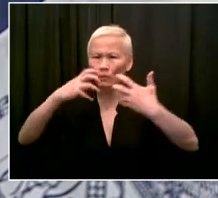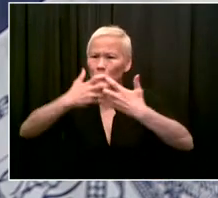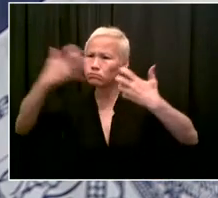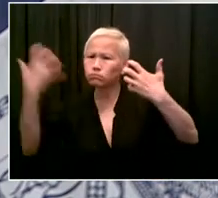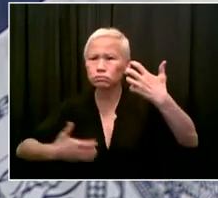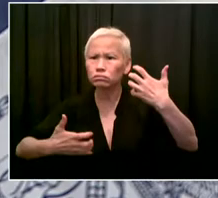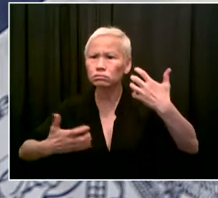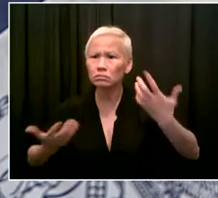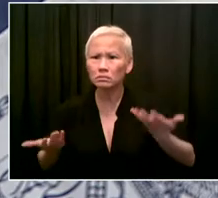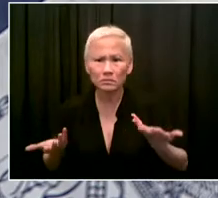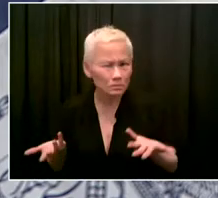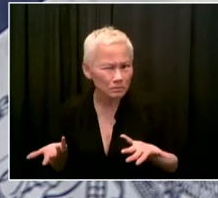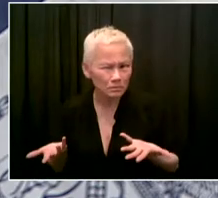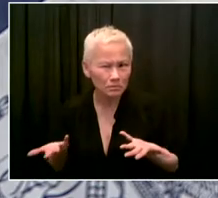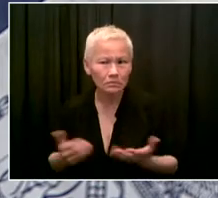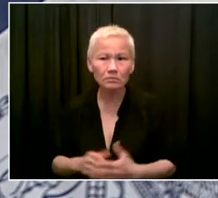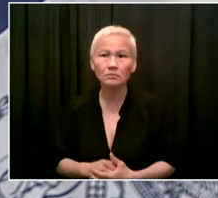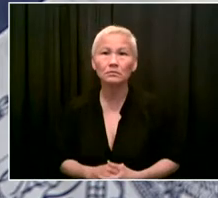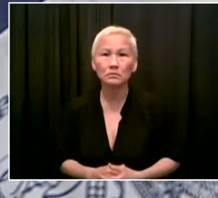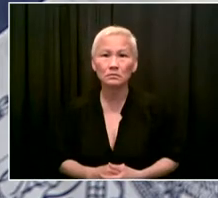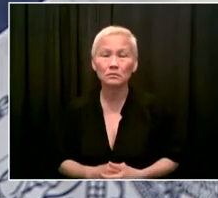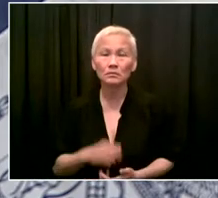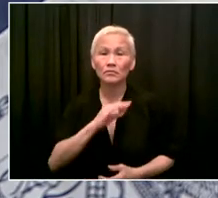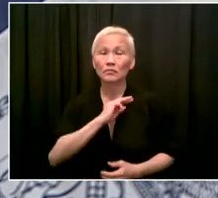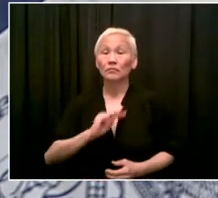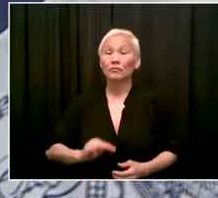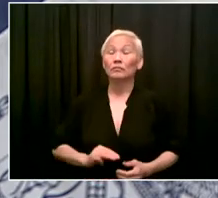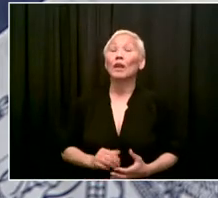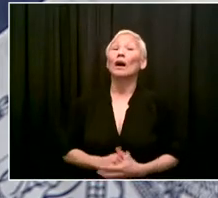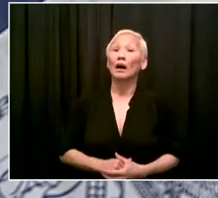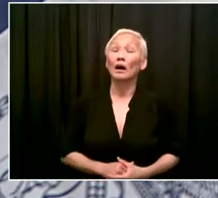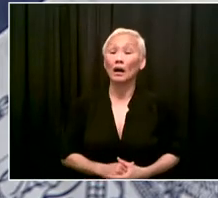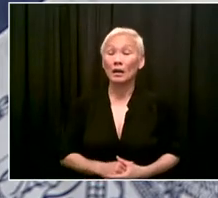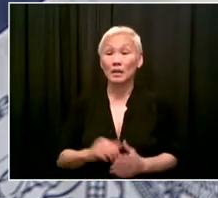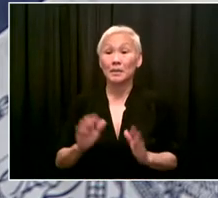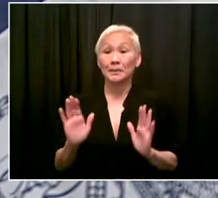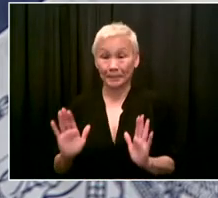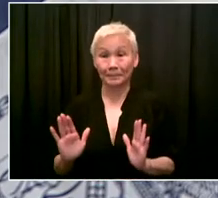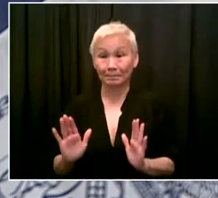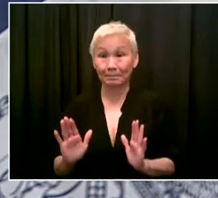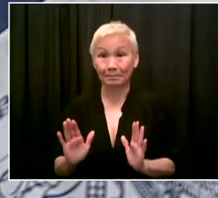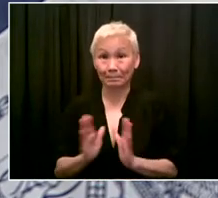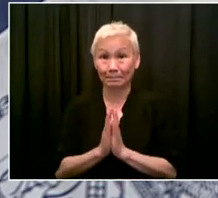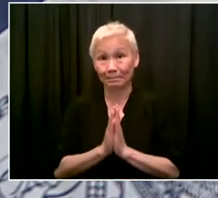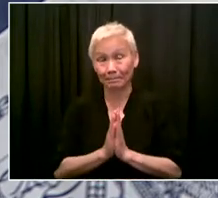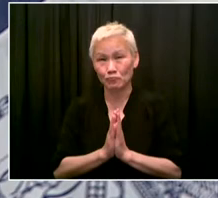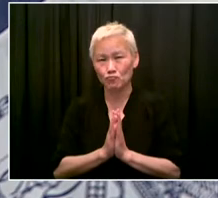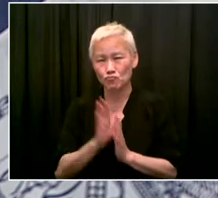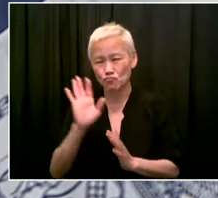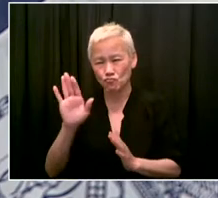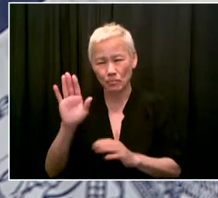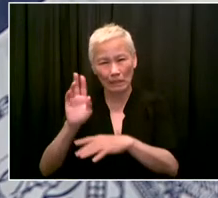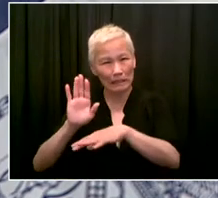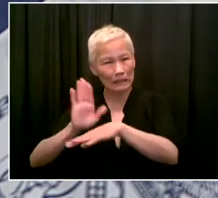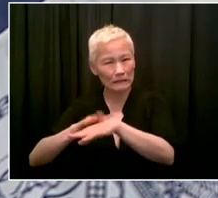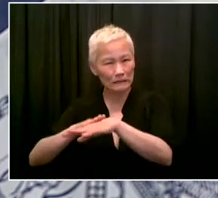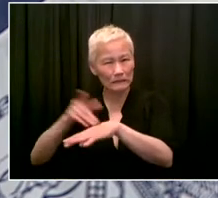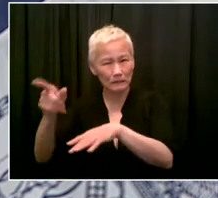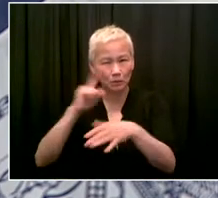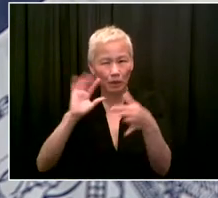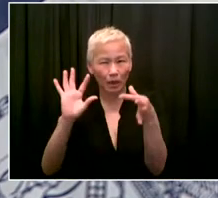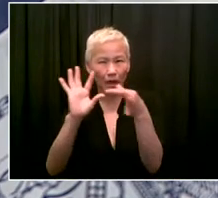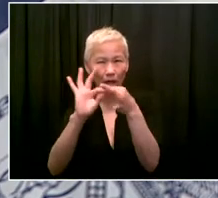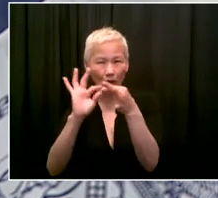not believe, first of all, that's the smaller classes is a separate question, James. I'd be a little careful on that. We'd all love smaller